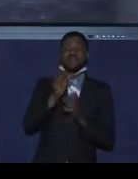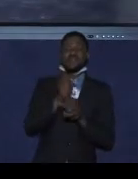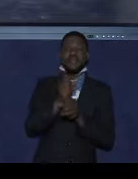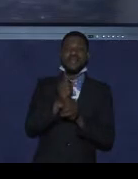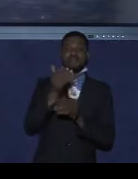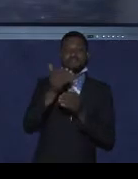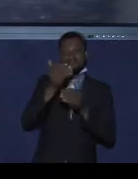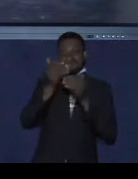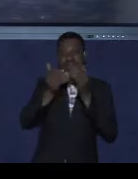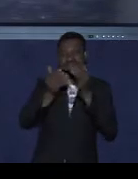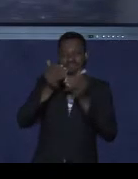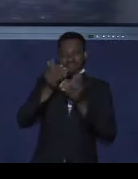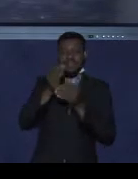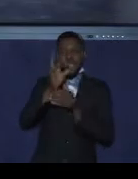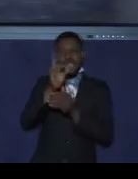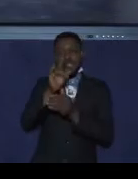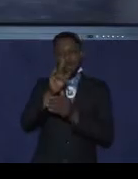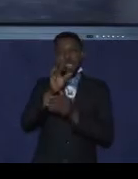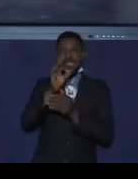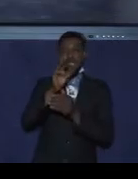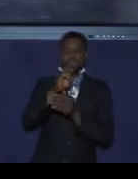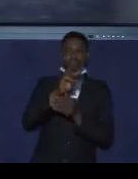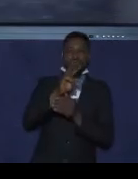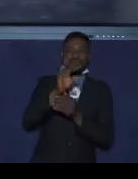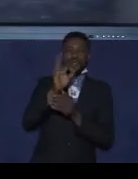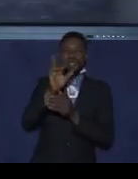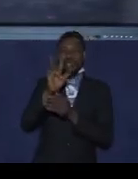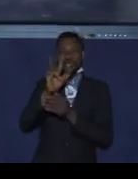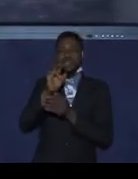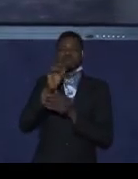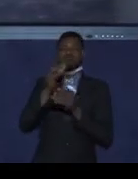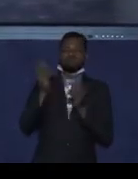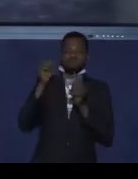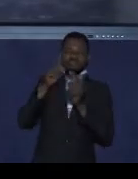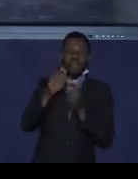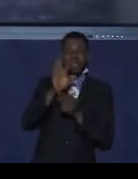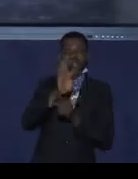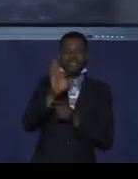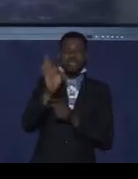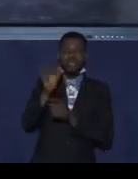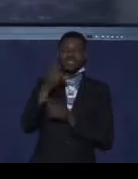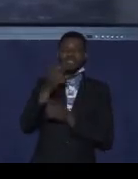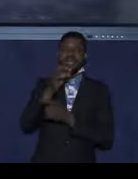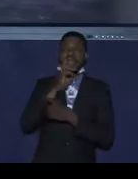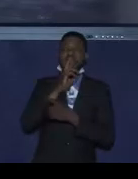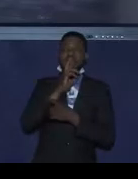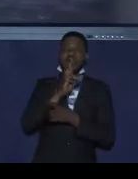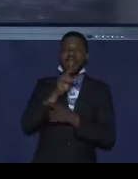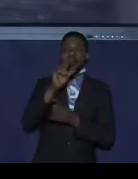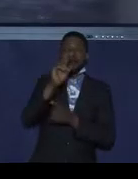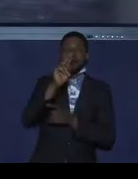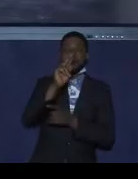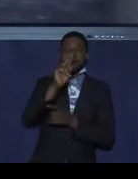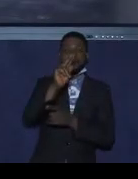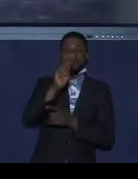their 90s? 90, 91, 92, and so on, up to 99. They